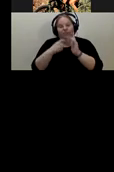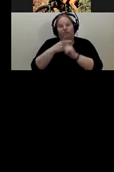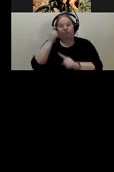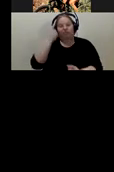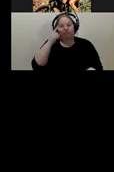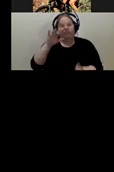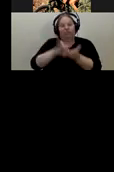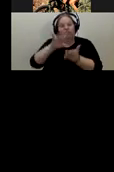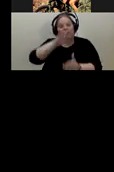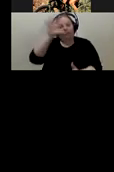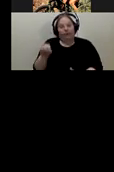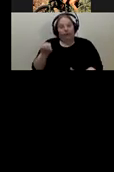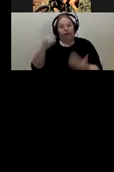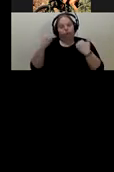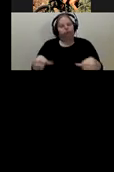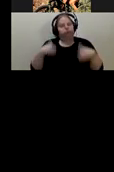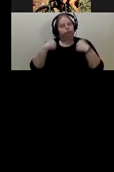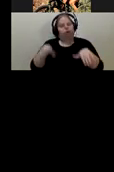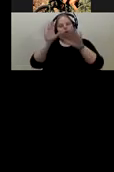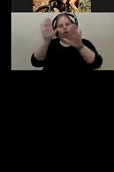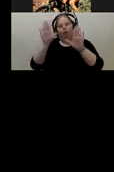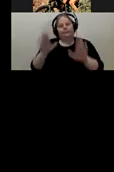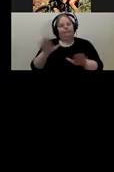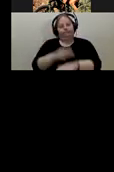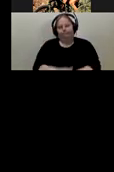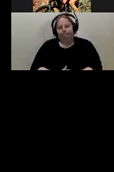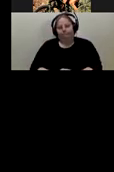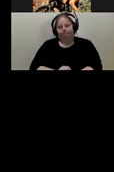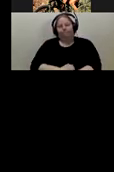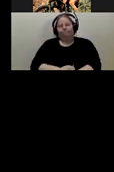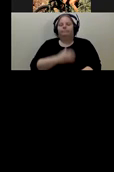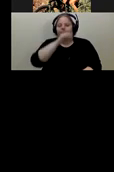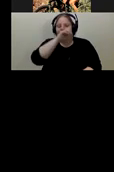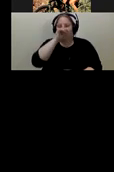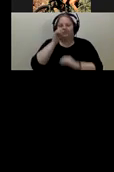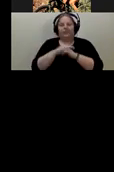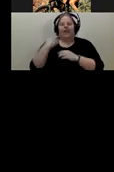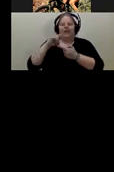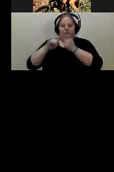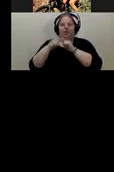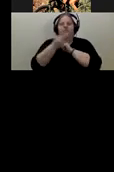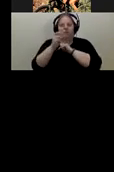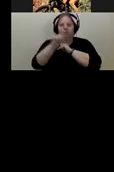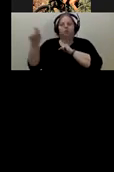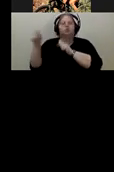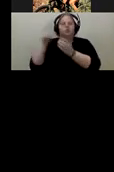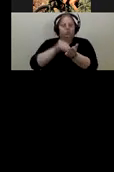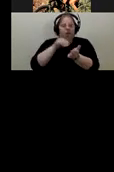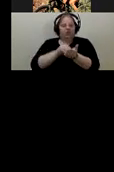outstanding. They're unbelievable. I have a couple of friends who are doctors, and they get